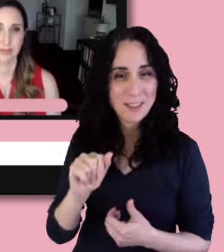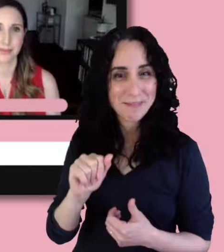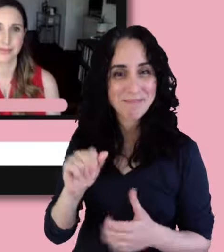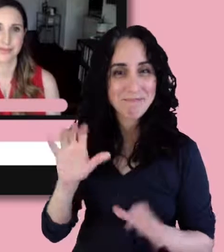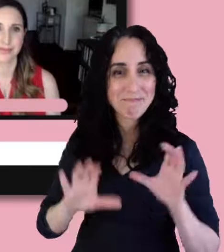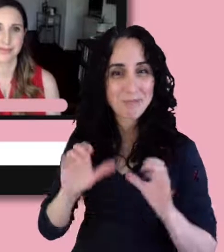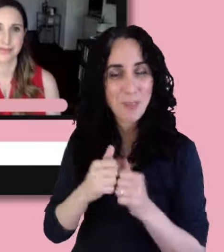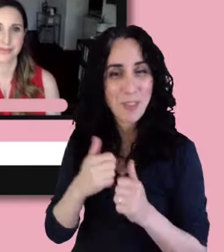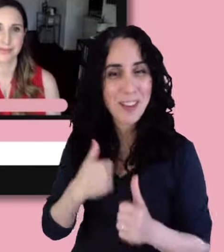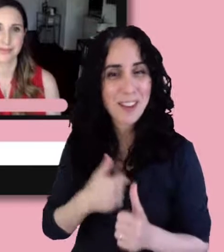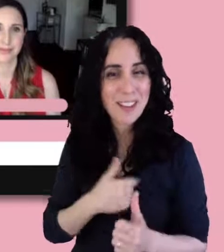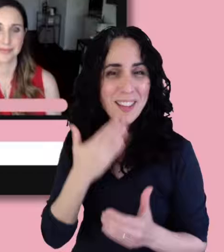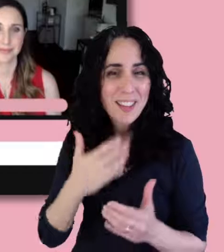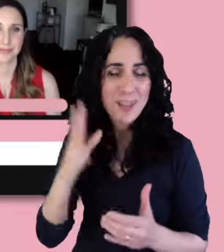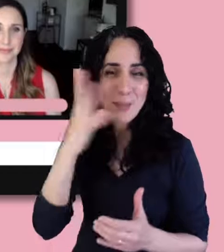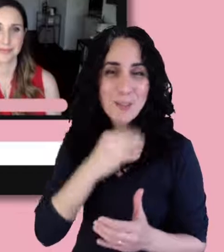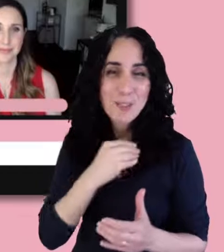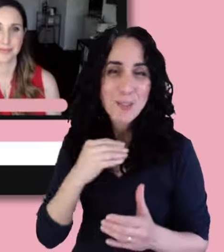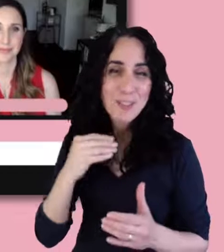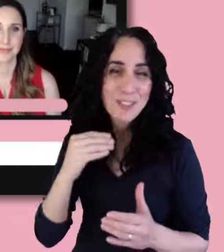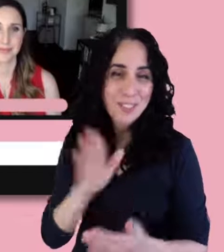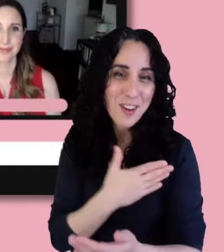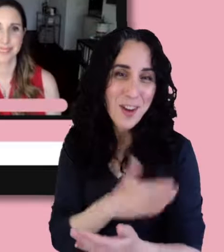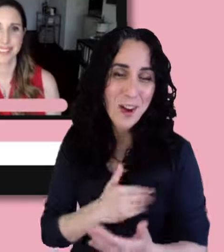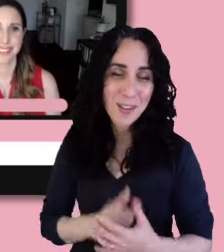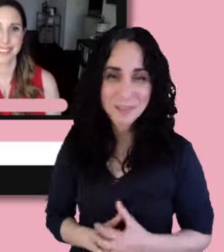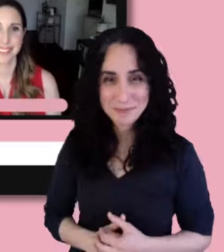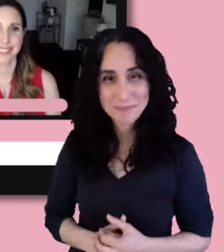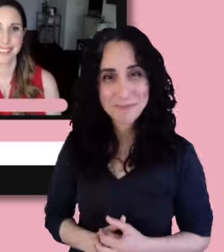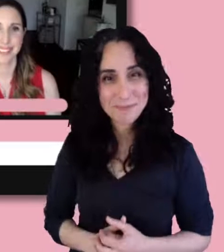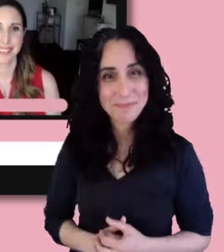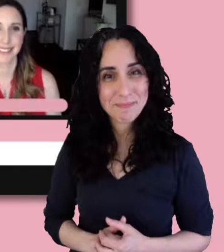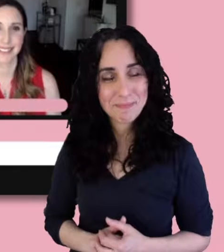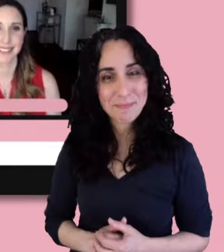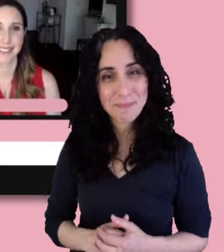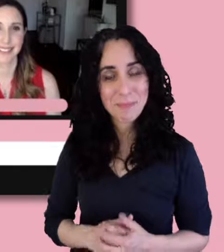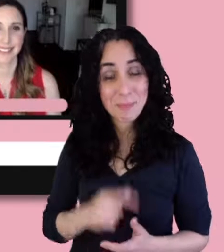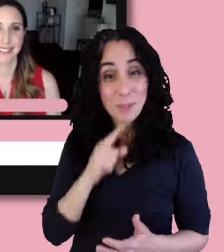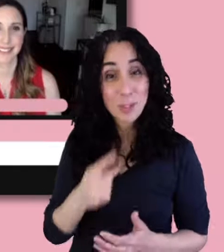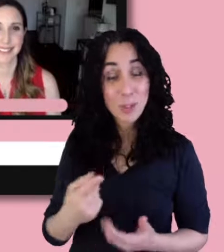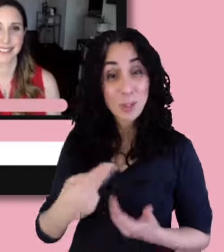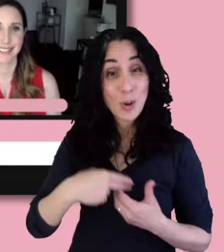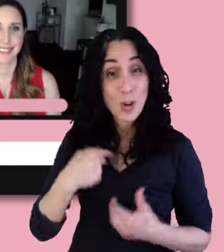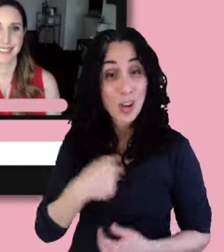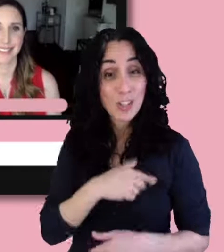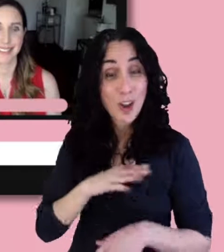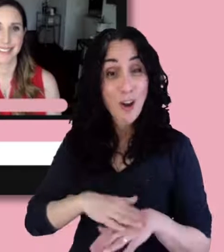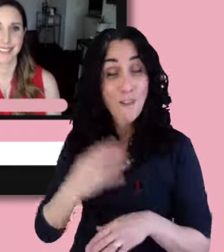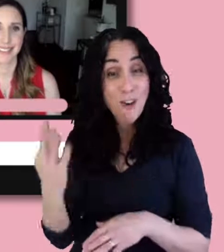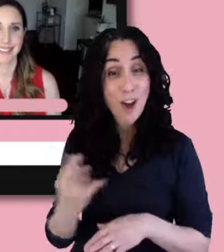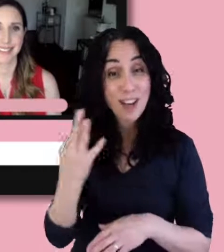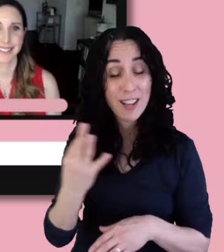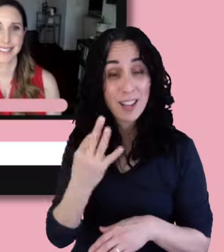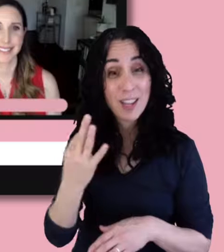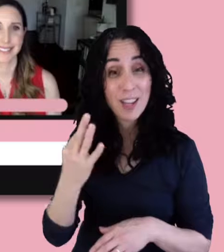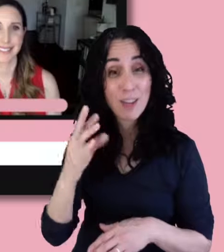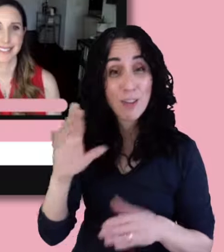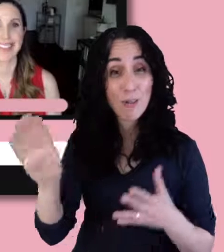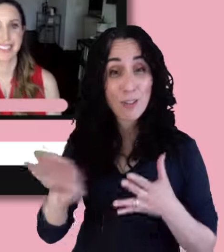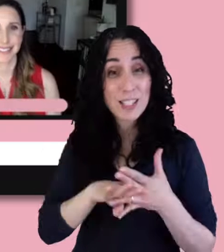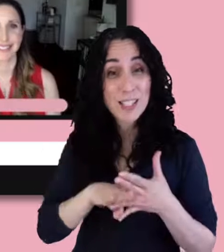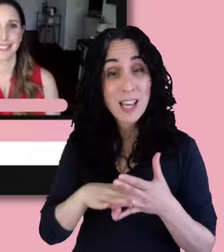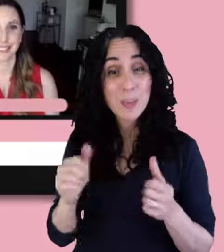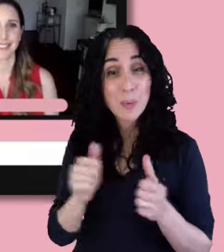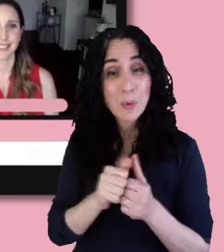with us. And thank you so much for that beautiful song. And yes, make sure to tune in on Friday for Recess with